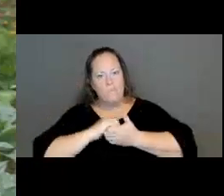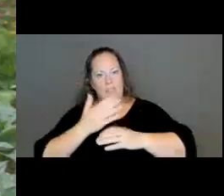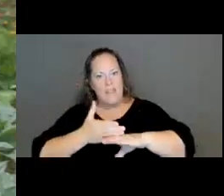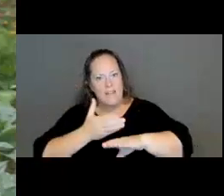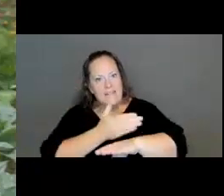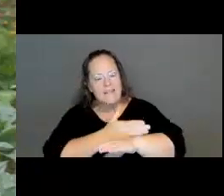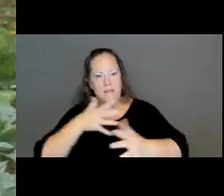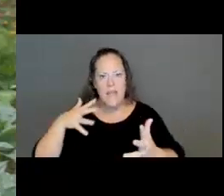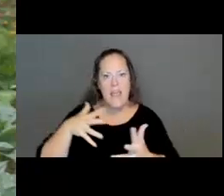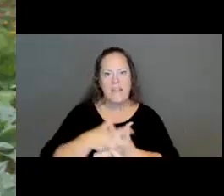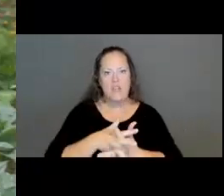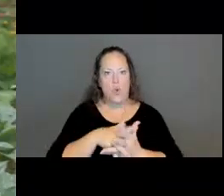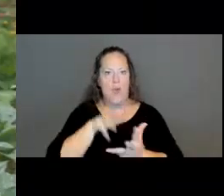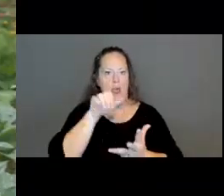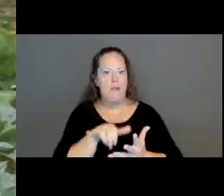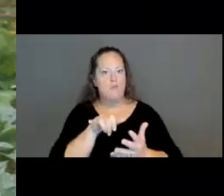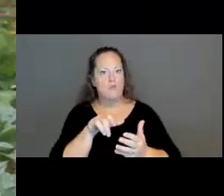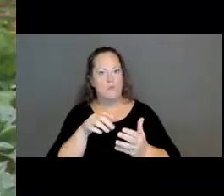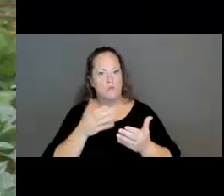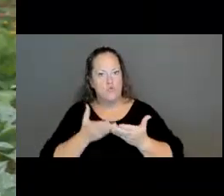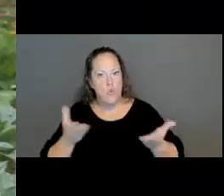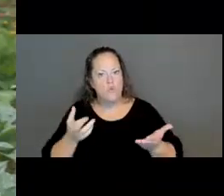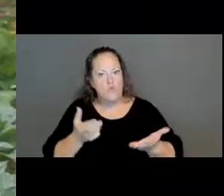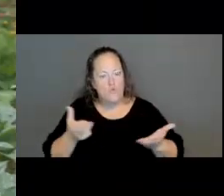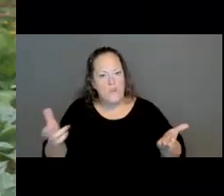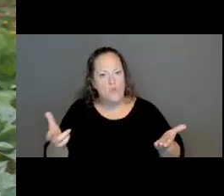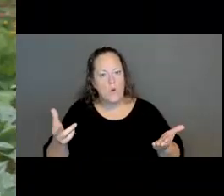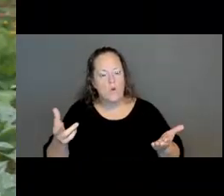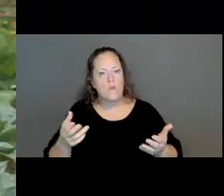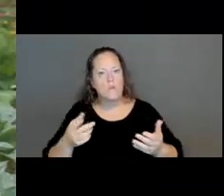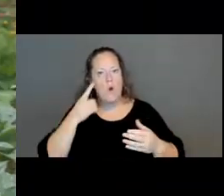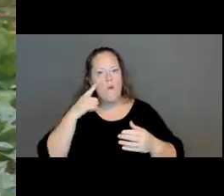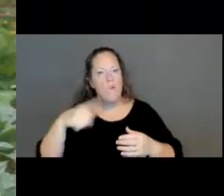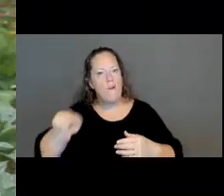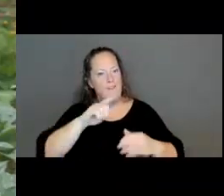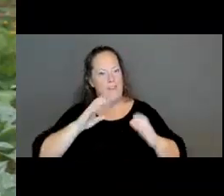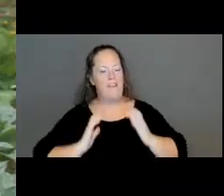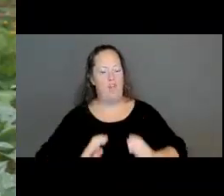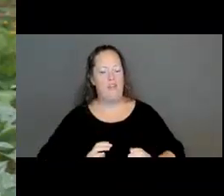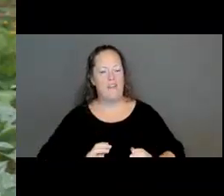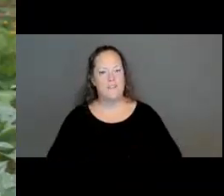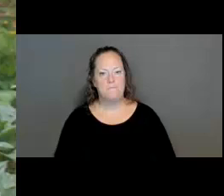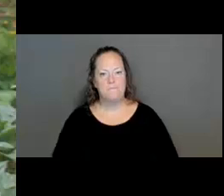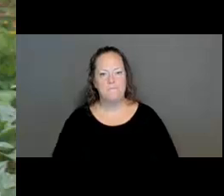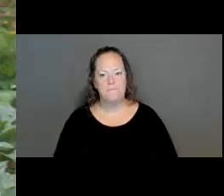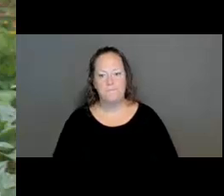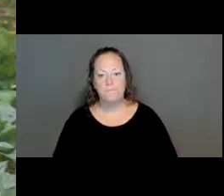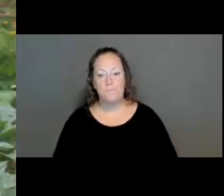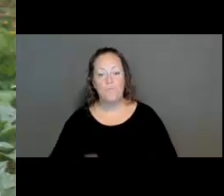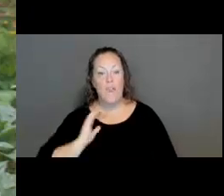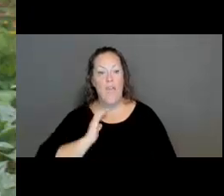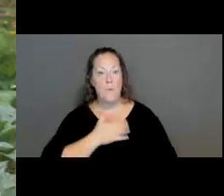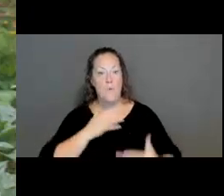the customers and clients of the Department of Agriculture. The